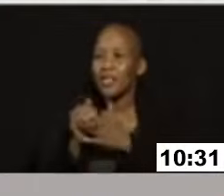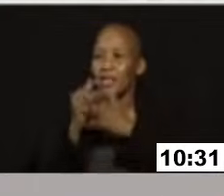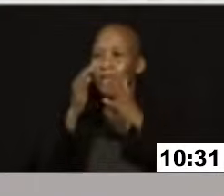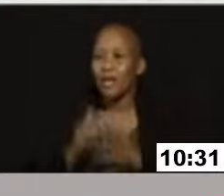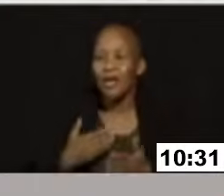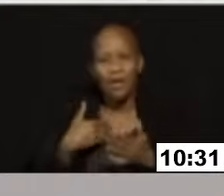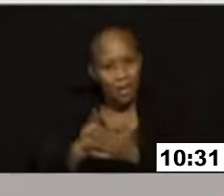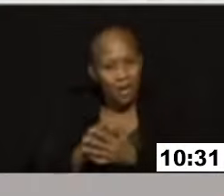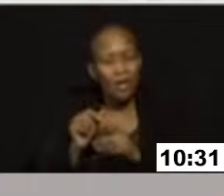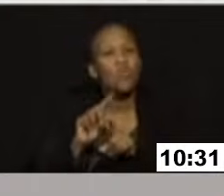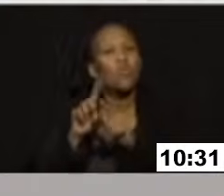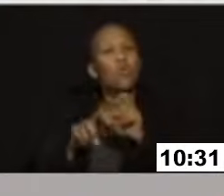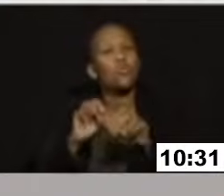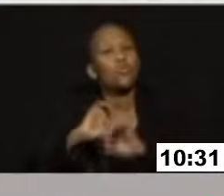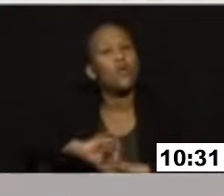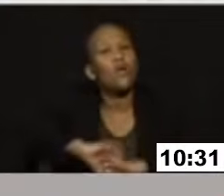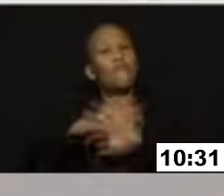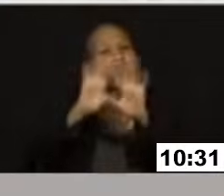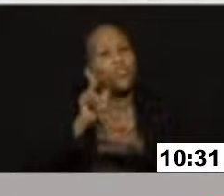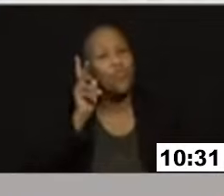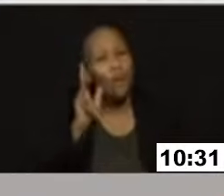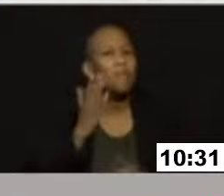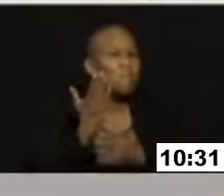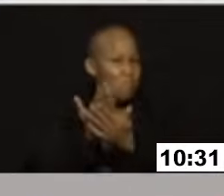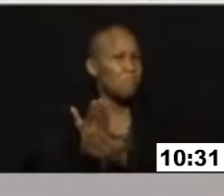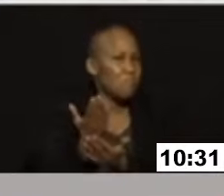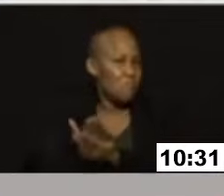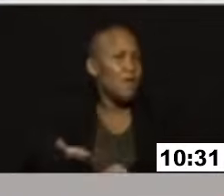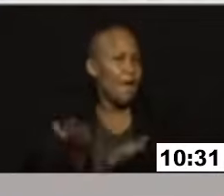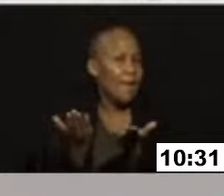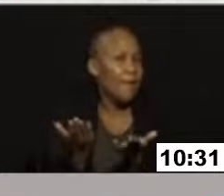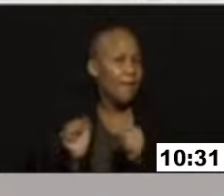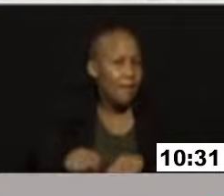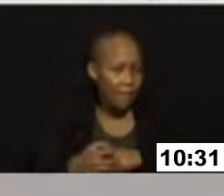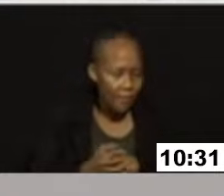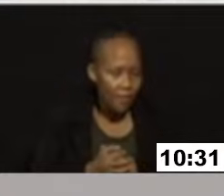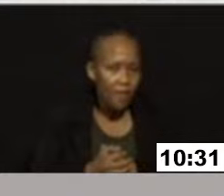for clarification that they want. They can